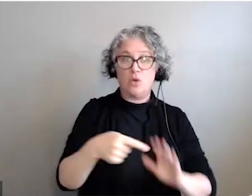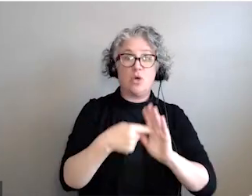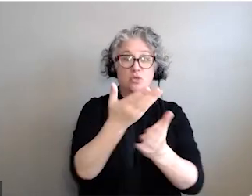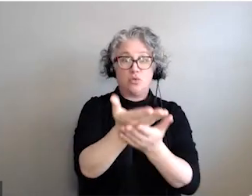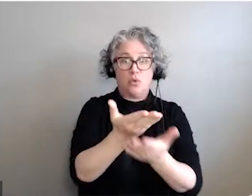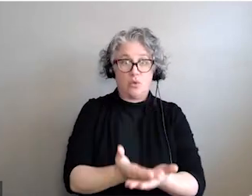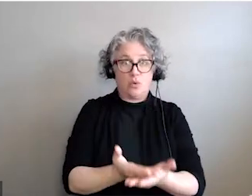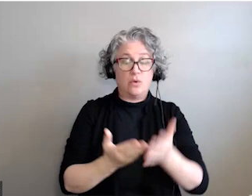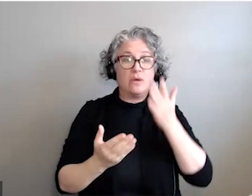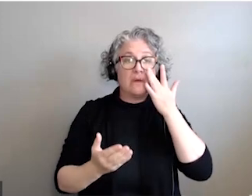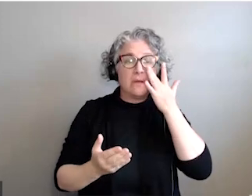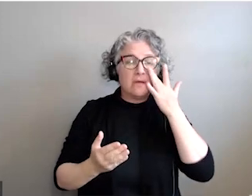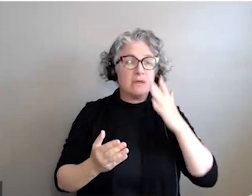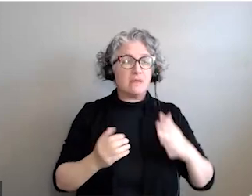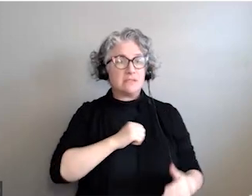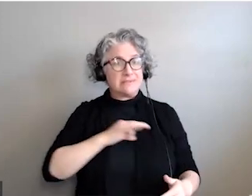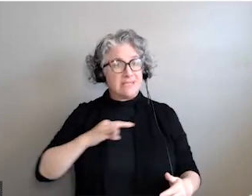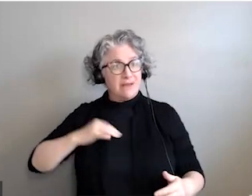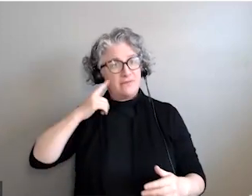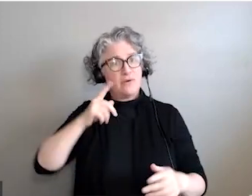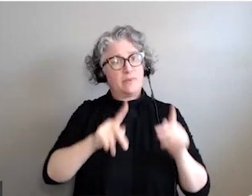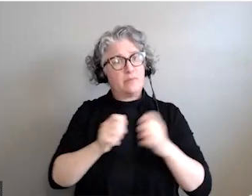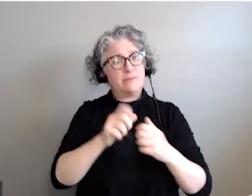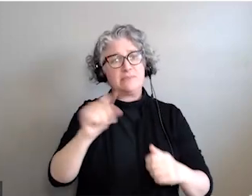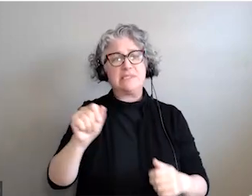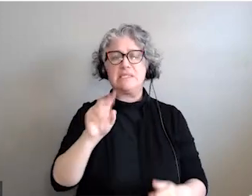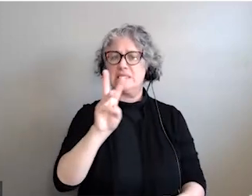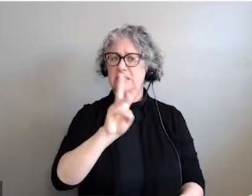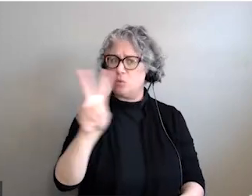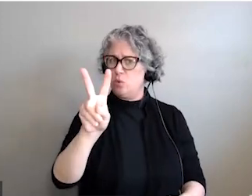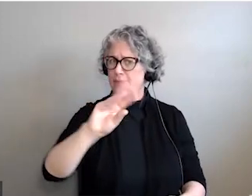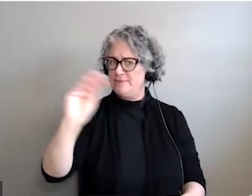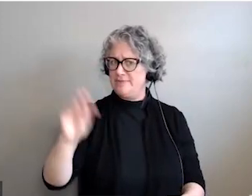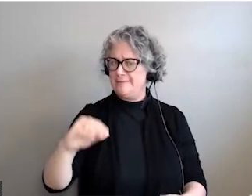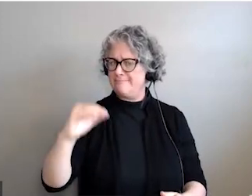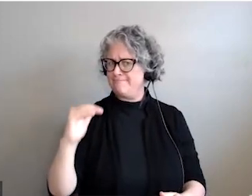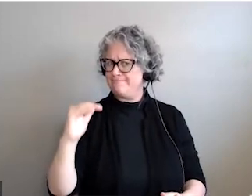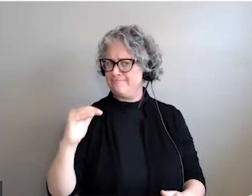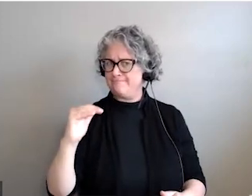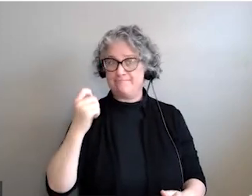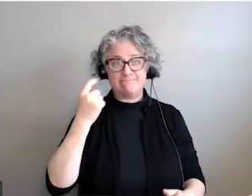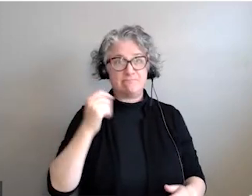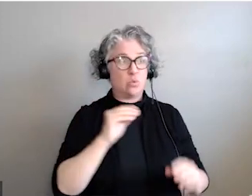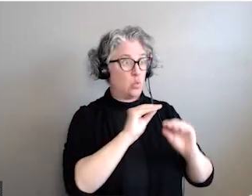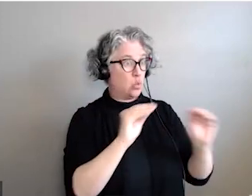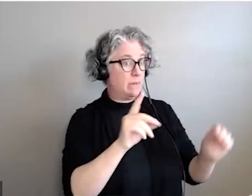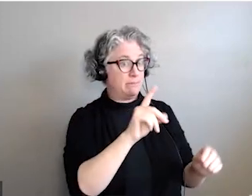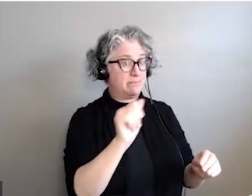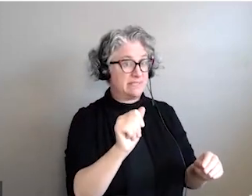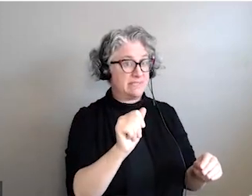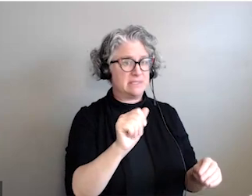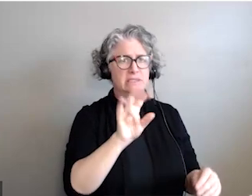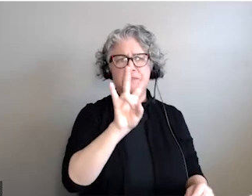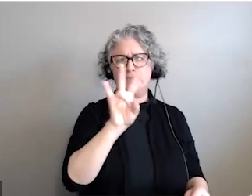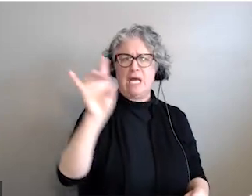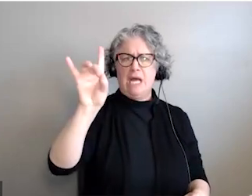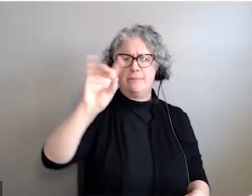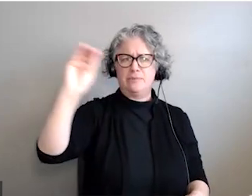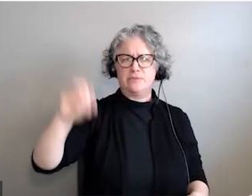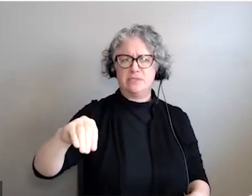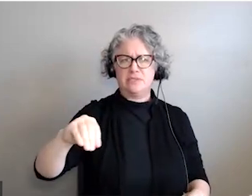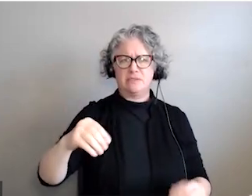employment rate for people with disabilities is 62%. However, the rate for people without disabilities is 78%, a gap